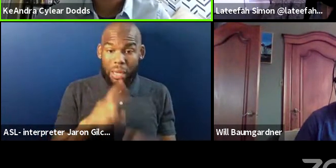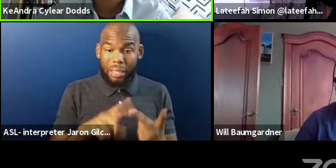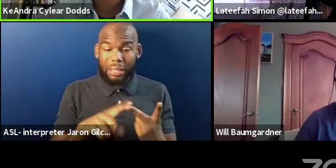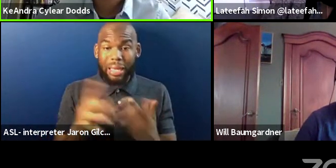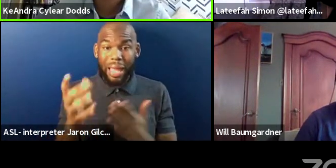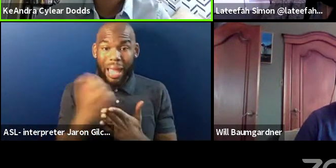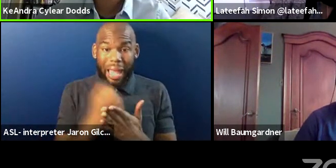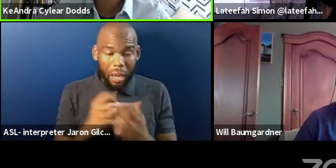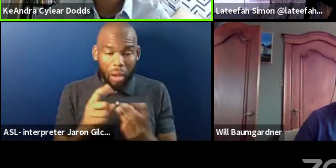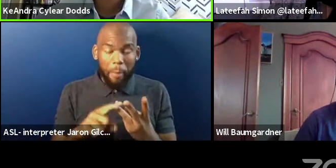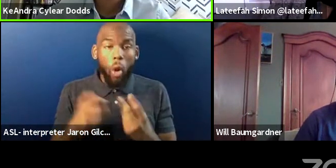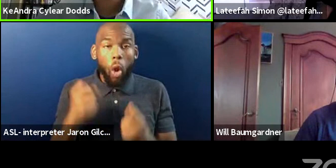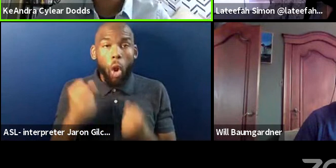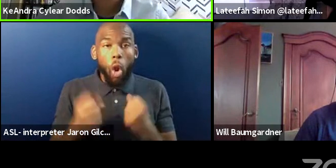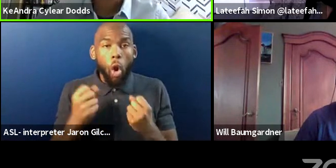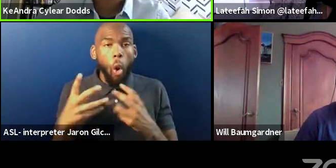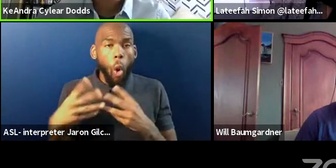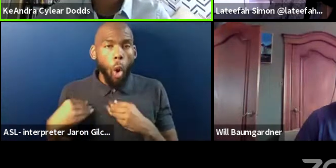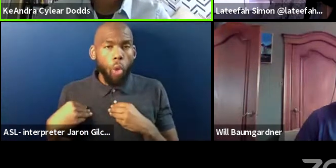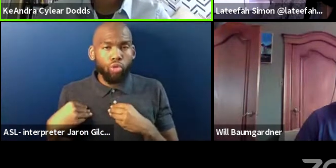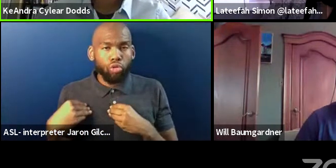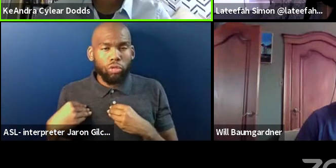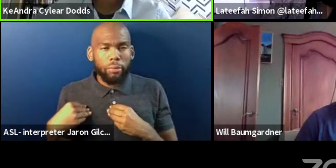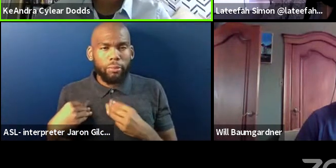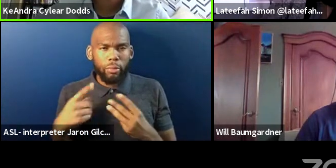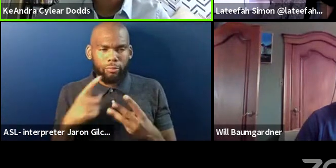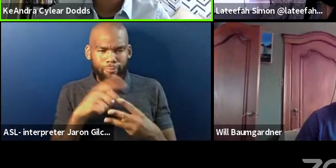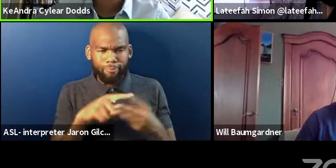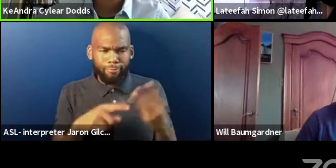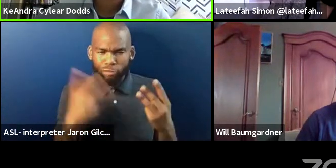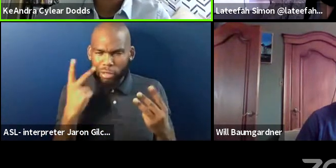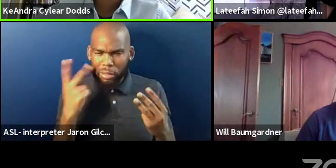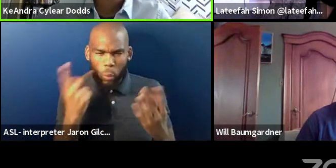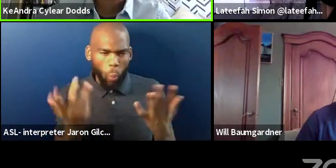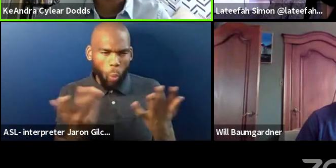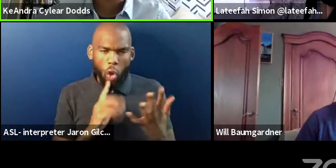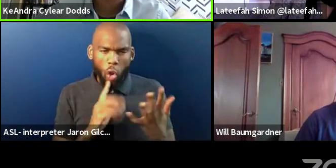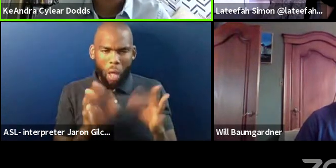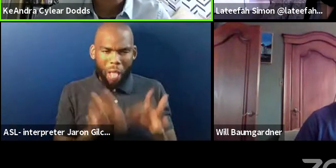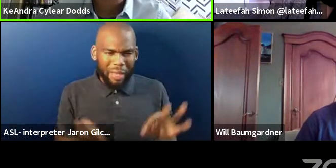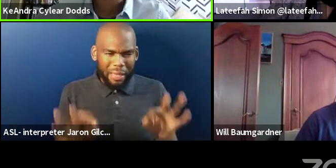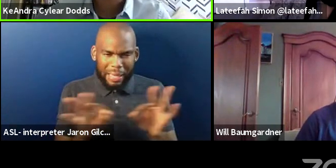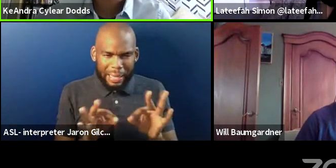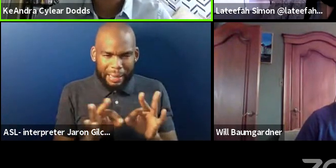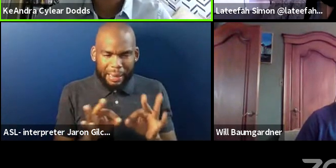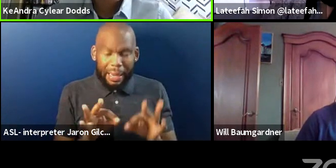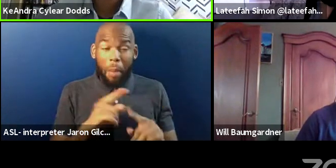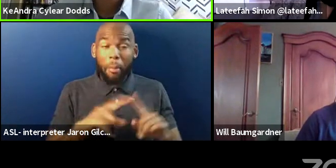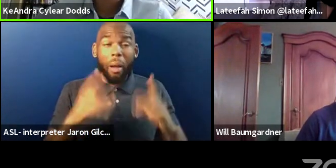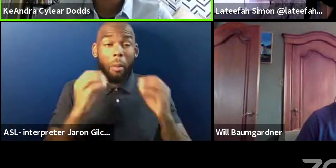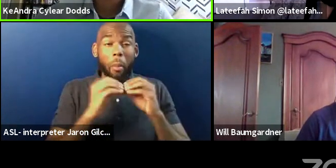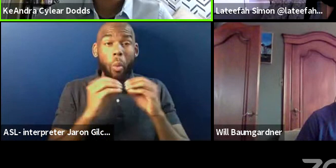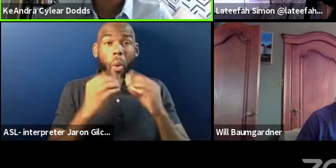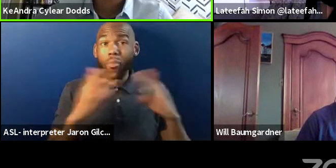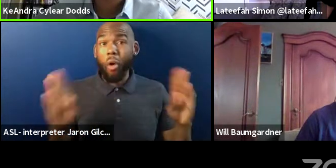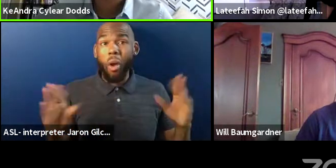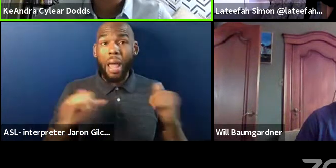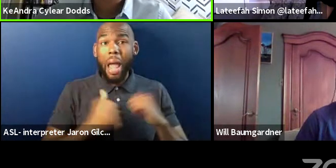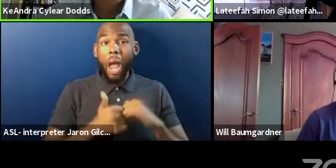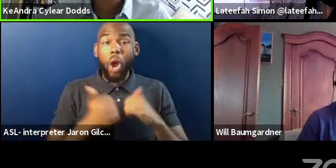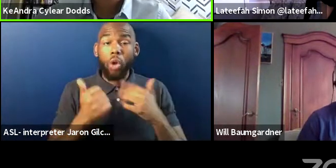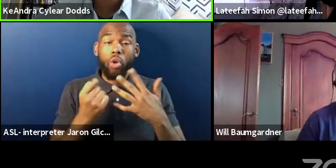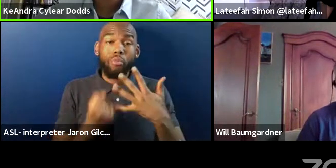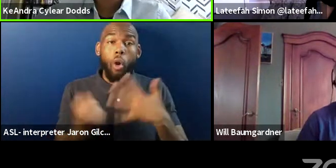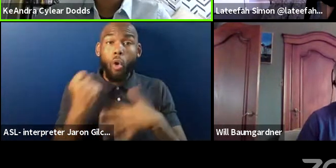trying to understand what are the key determinants of social disparities, both in our region and more broadly, and how do we prioritize investments in